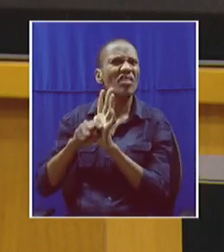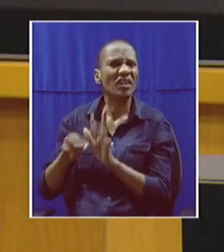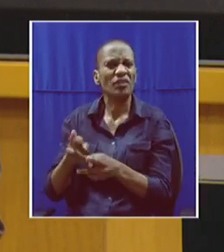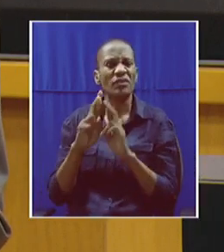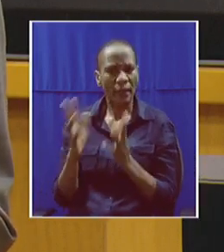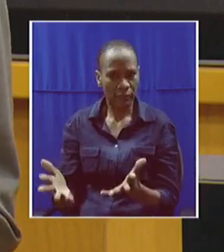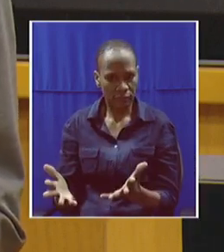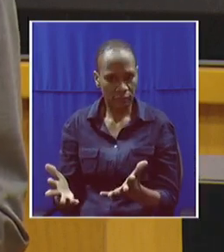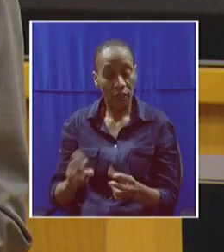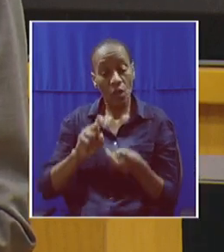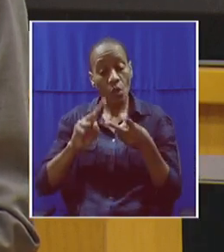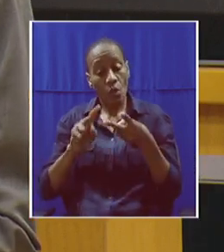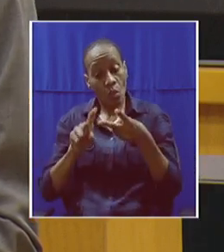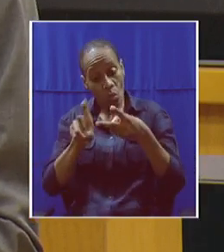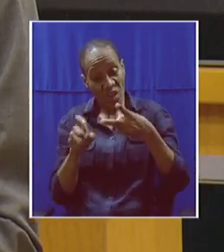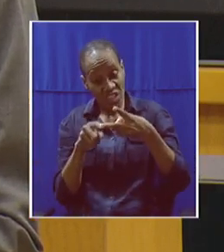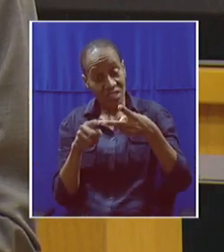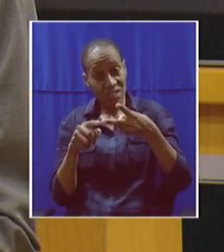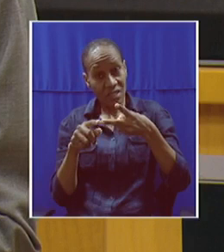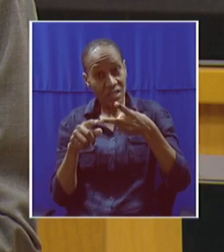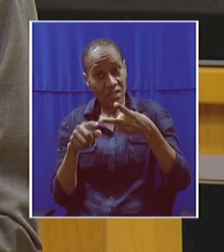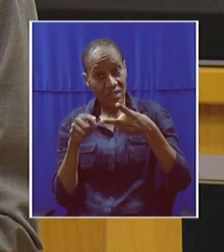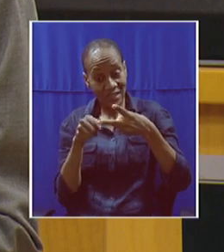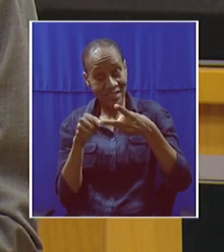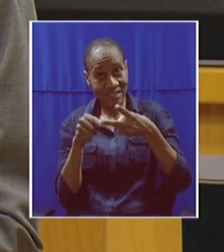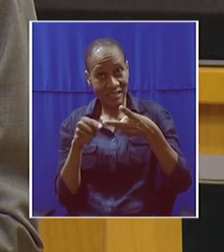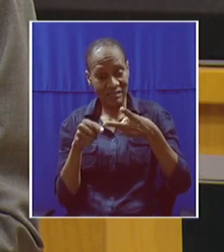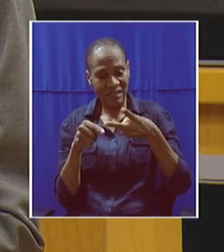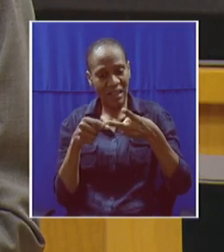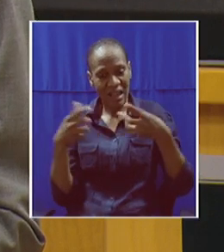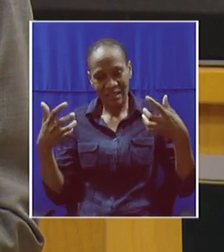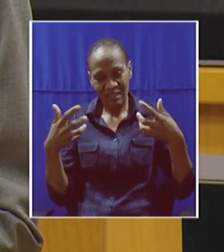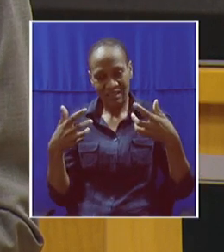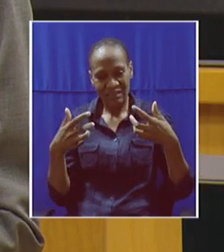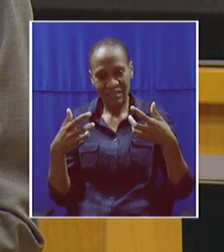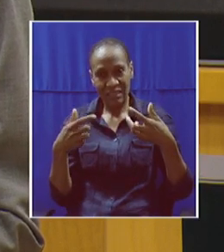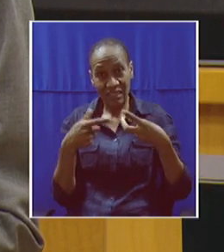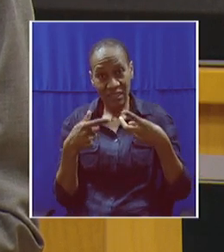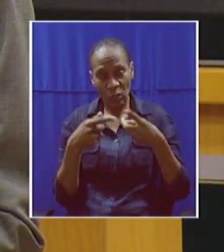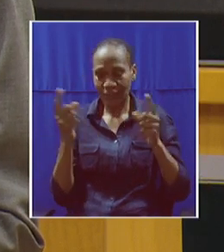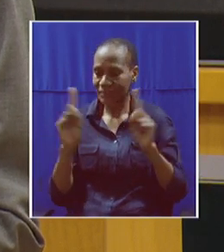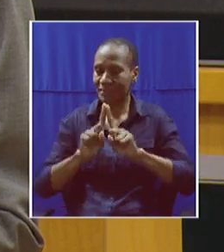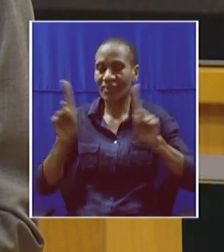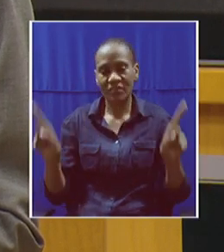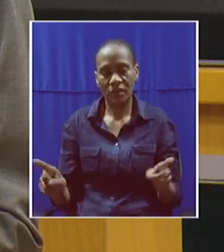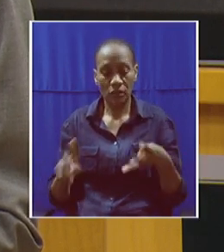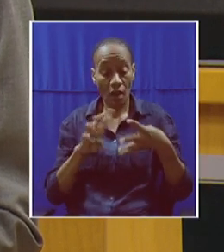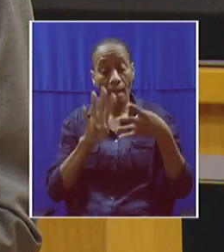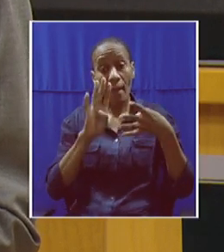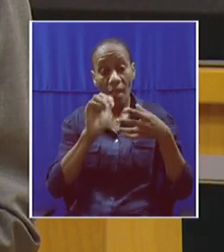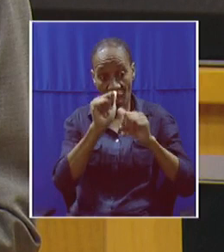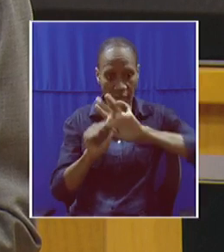to question a it's therefore not applicable with regard to question